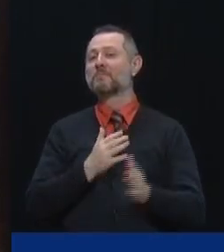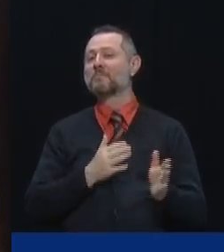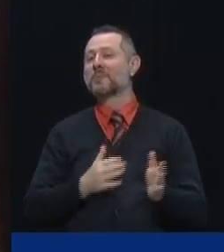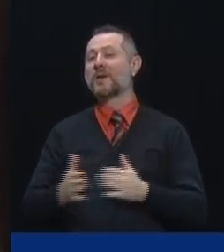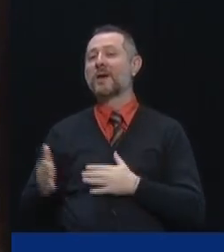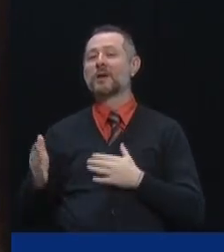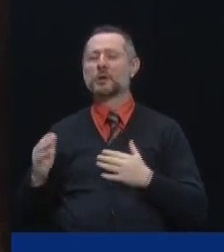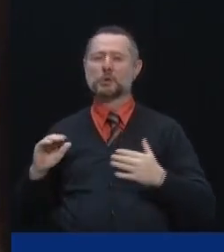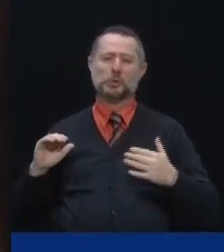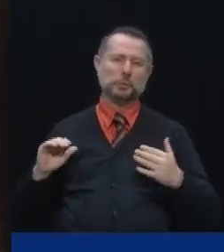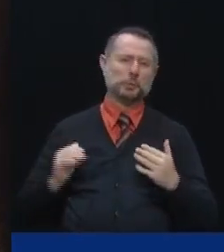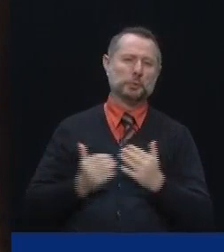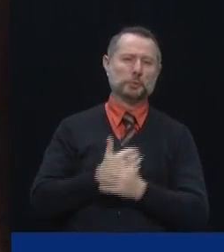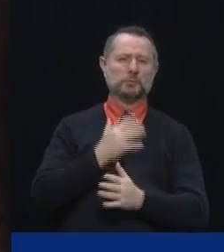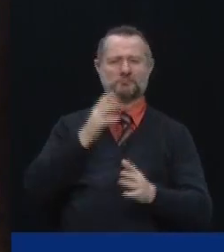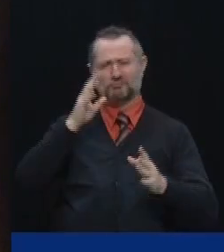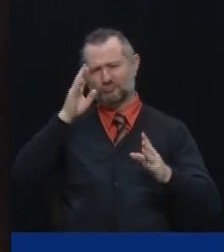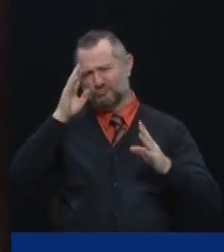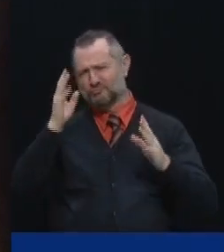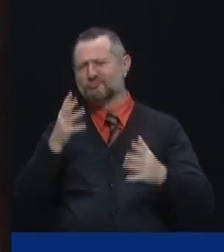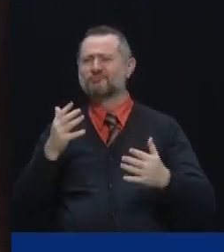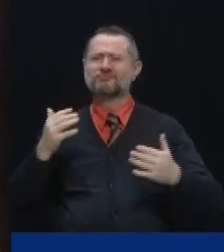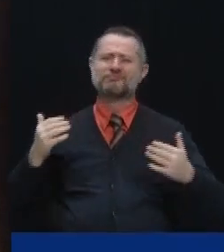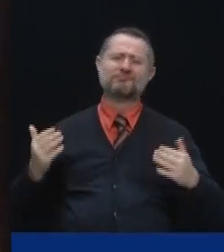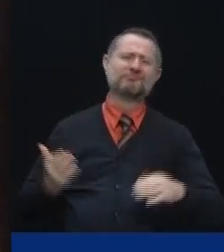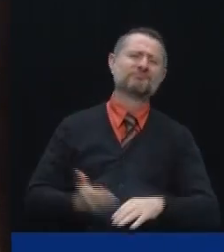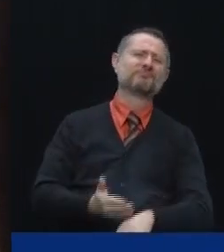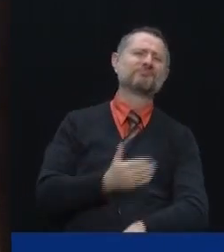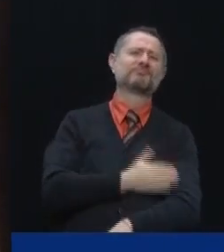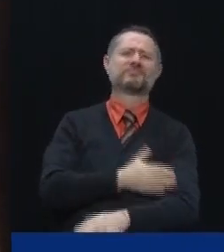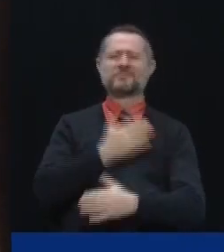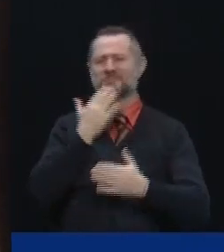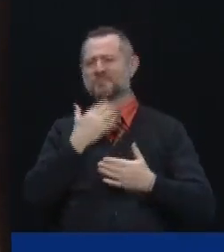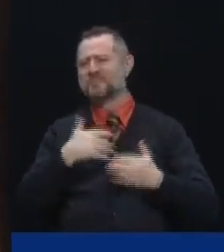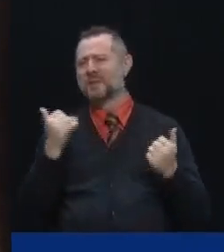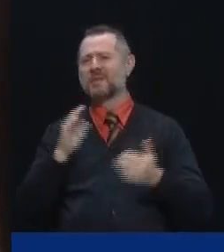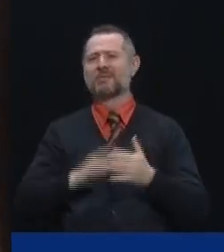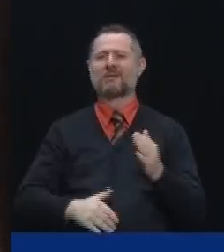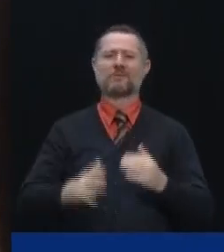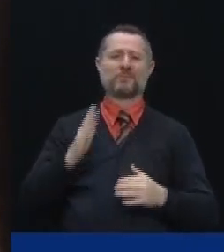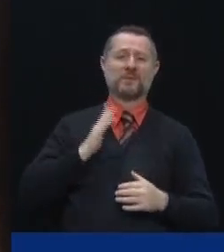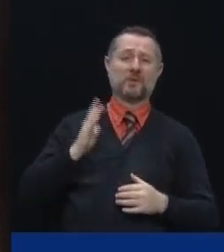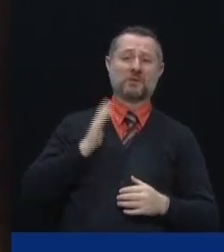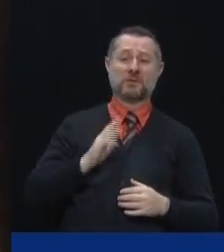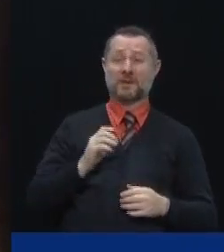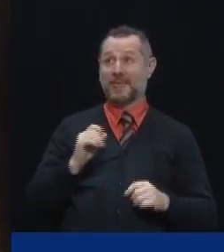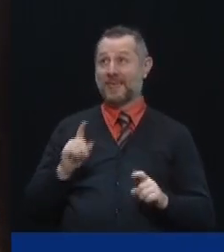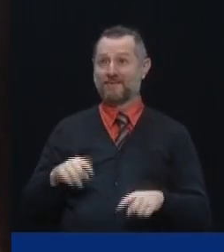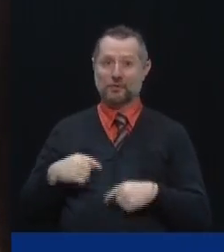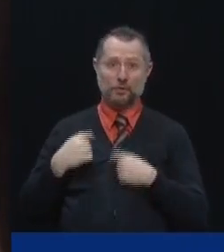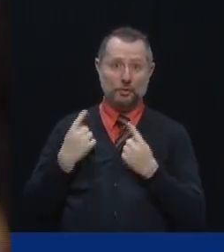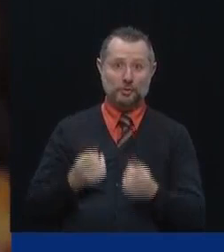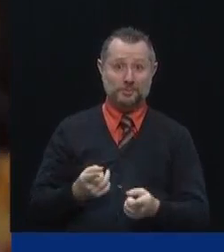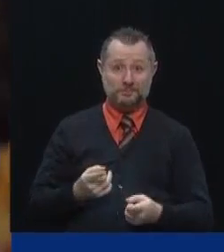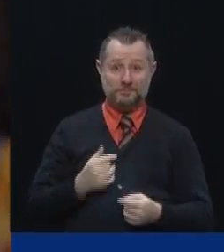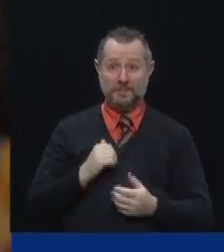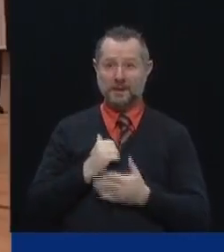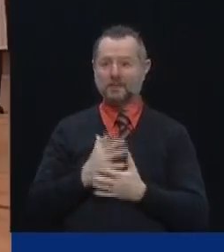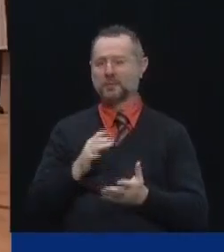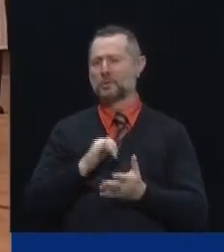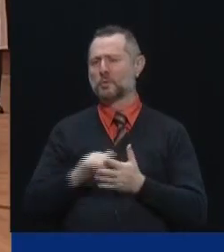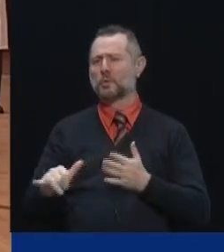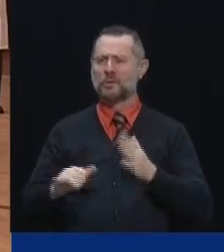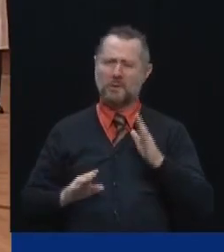reinvented, rebuilt, reunited in a way never before. We're going to advance this state.